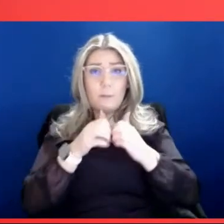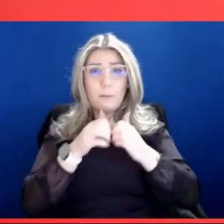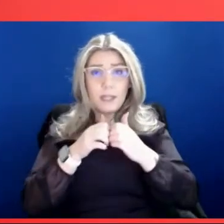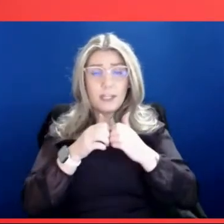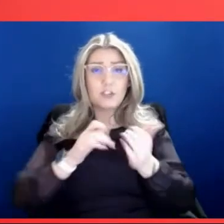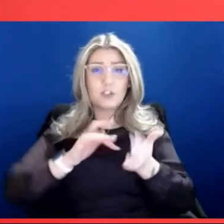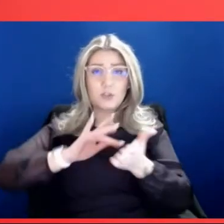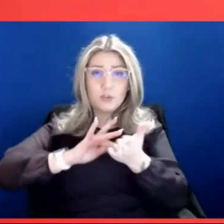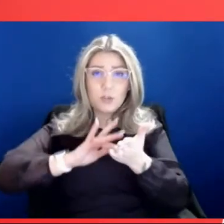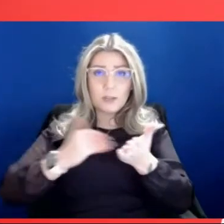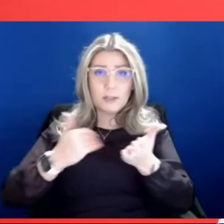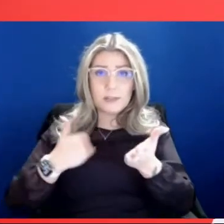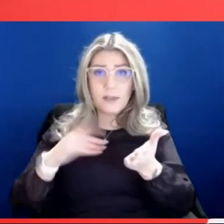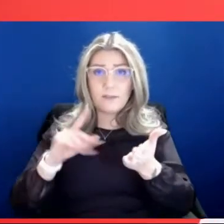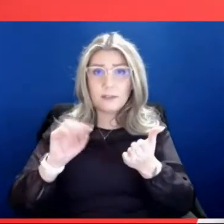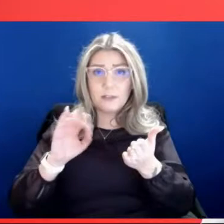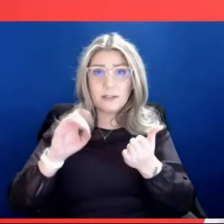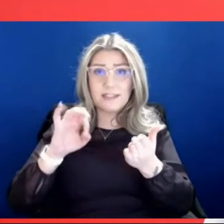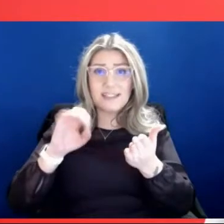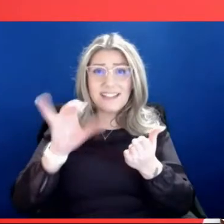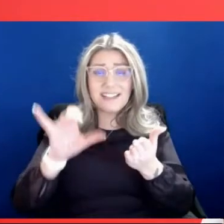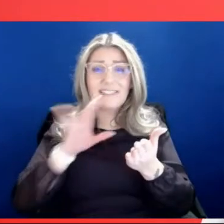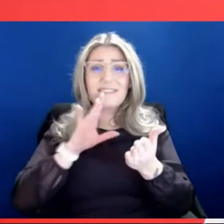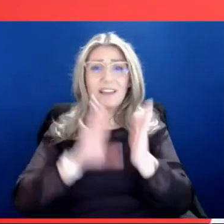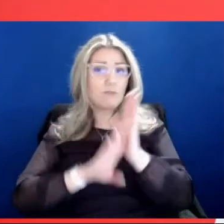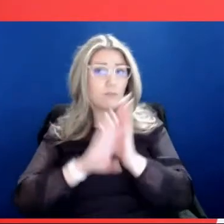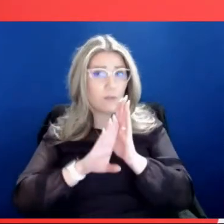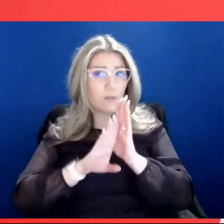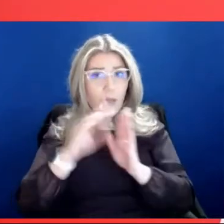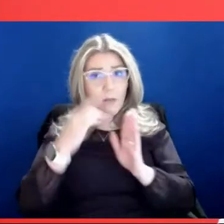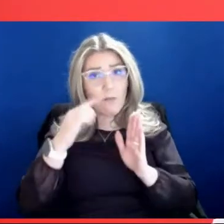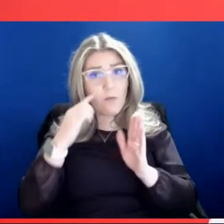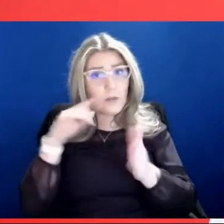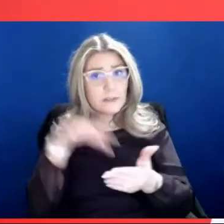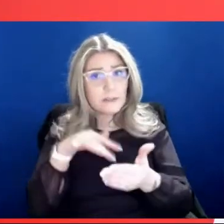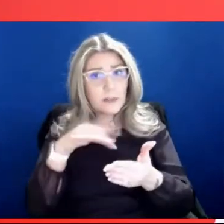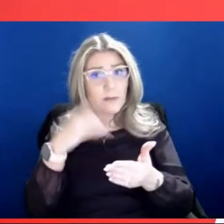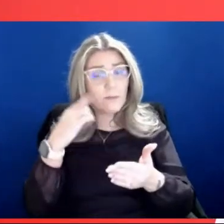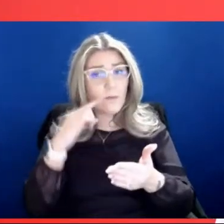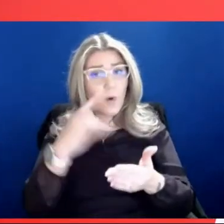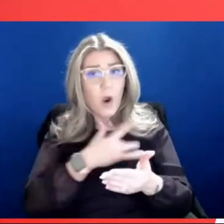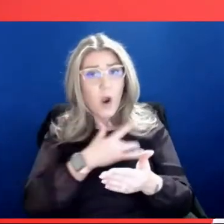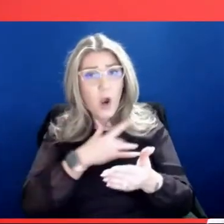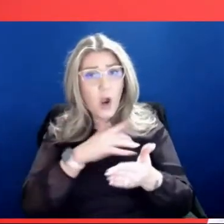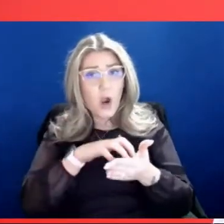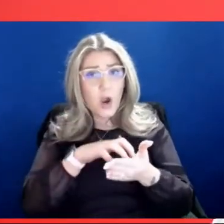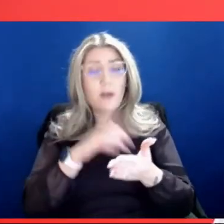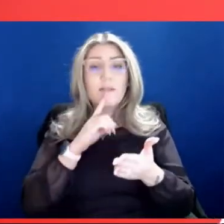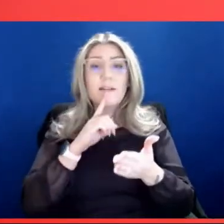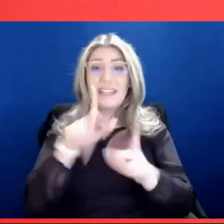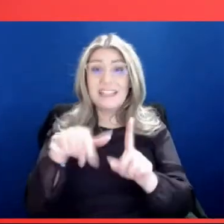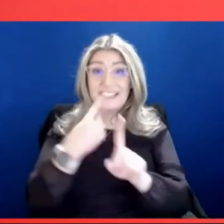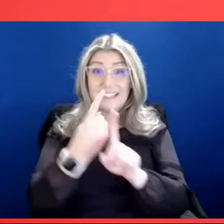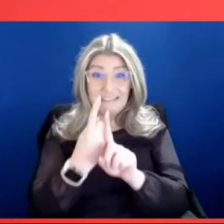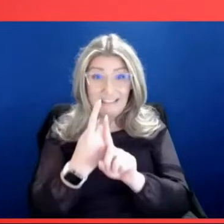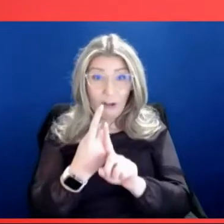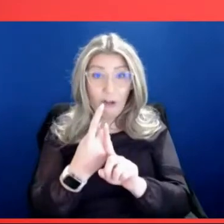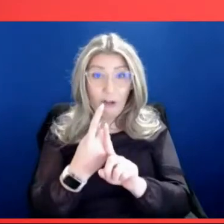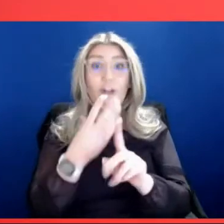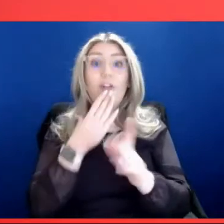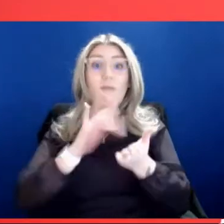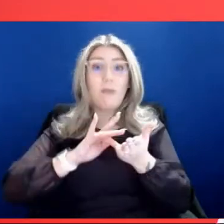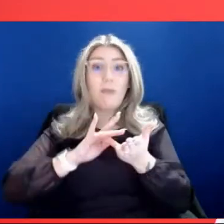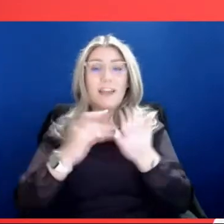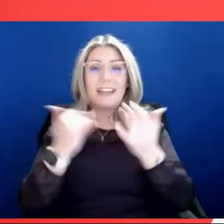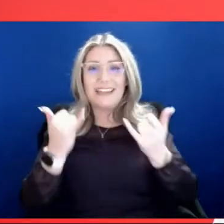have toxicities that were developed to be and studied for heart toxicity as single agents are now being used in